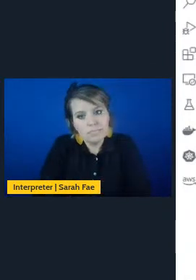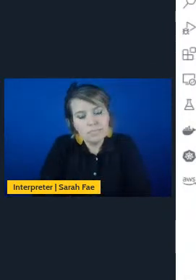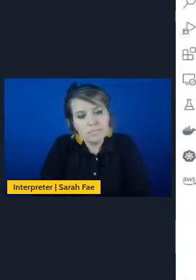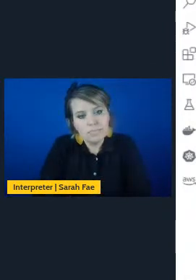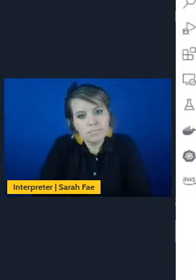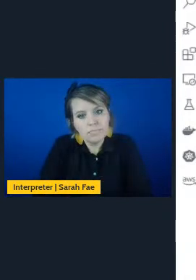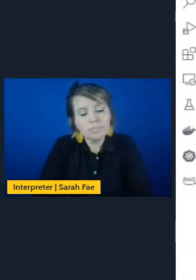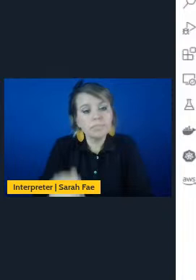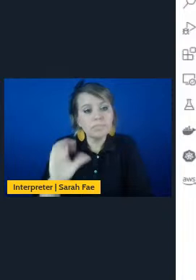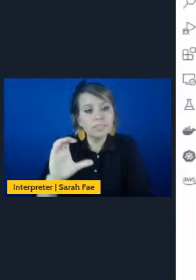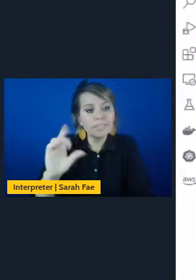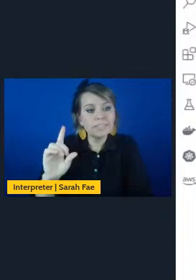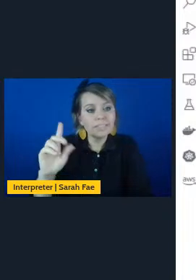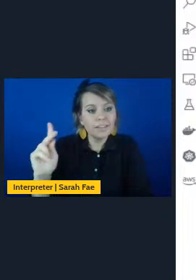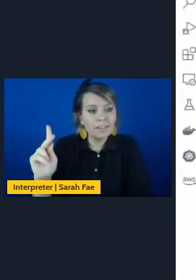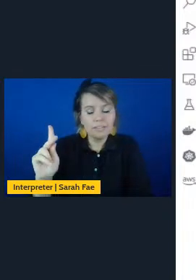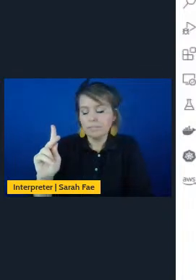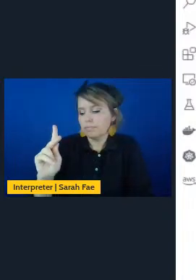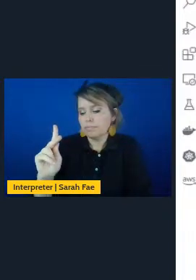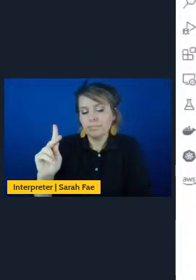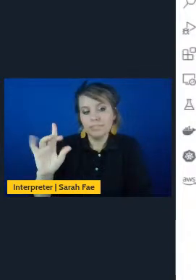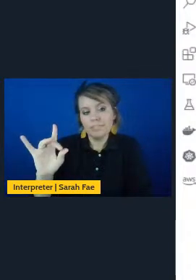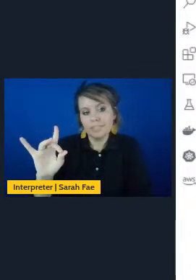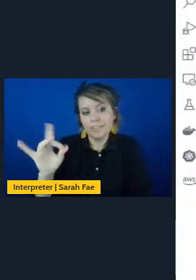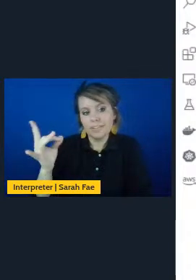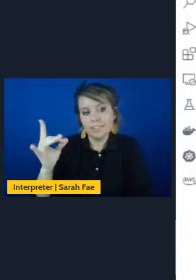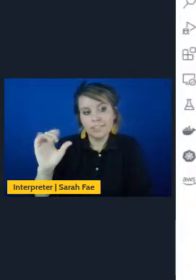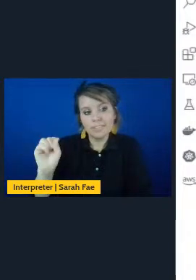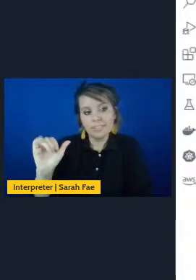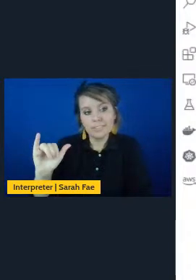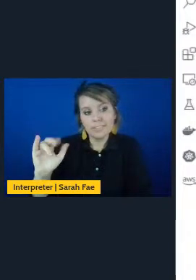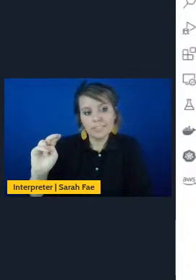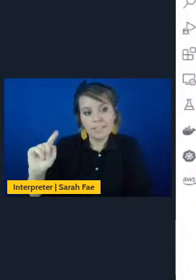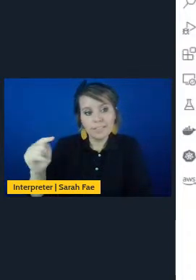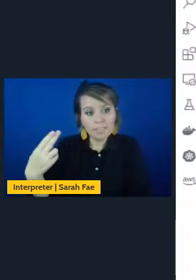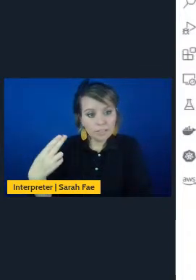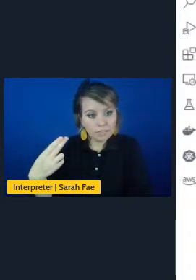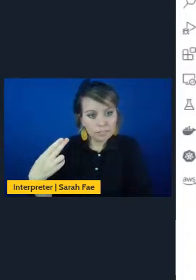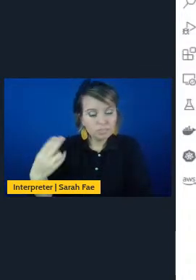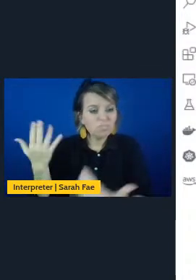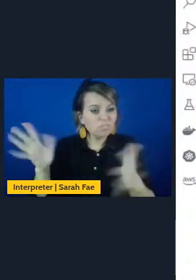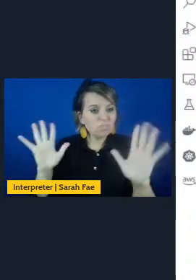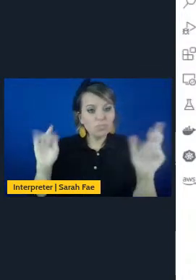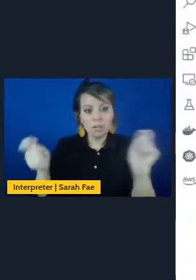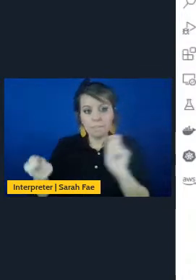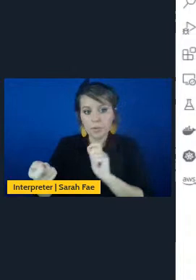CDK synth, and now it has converted our